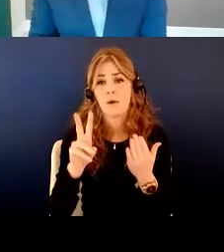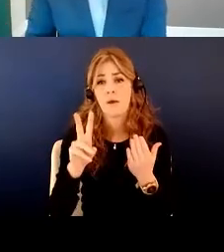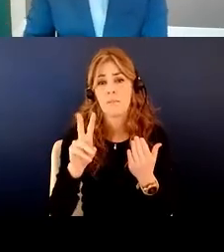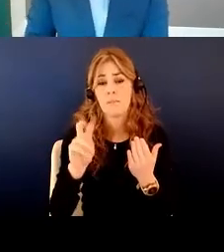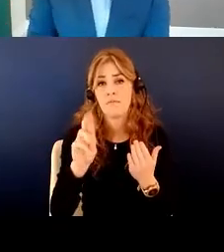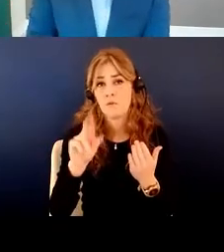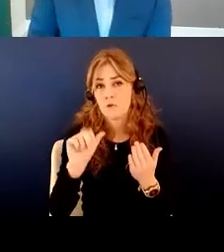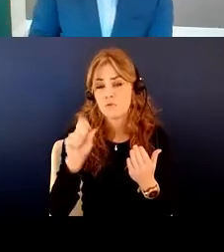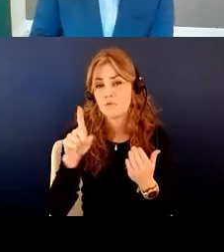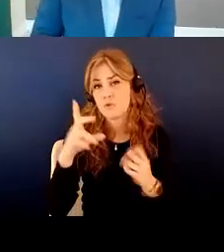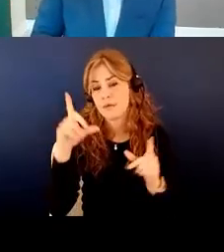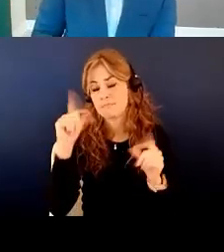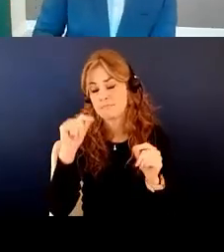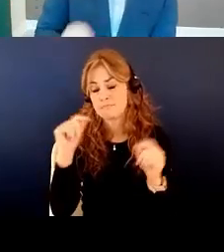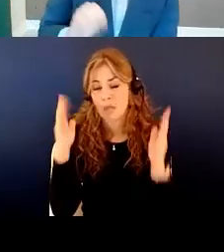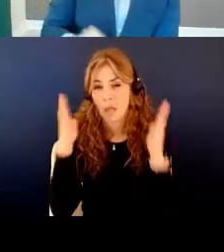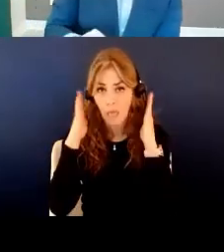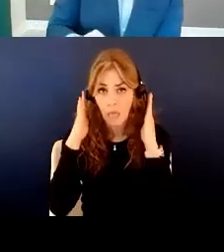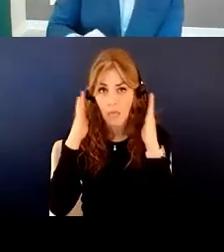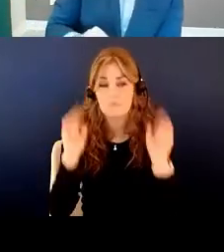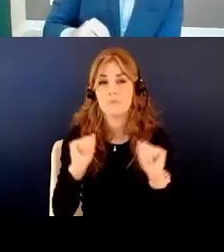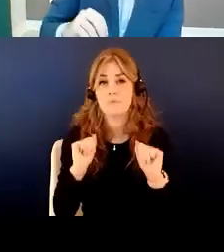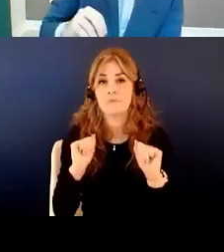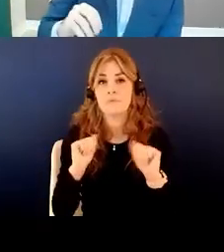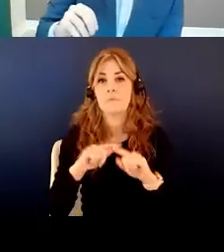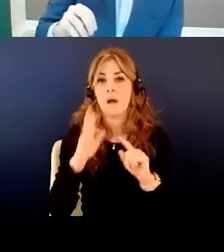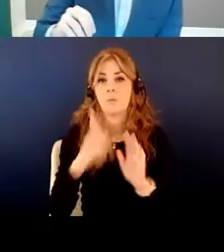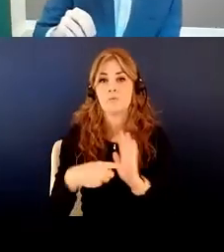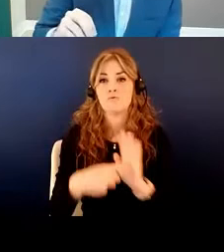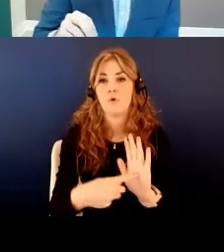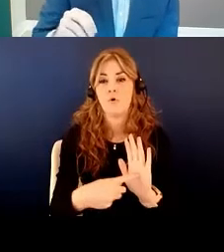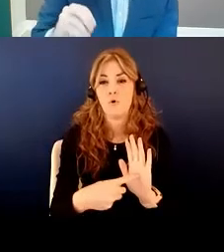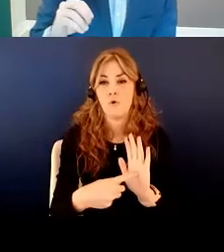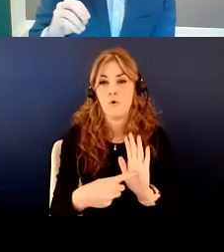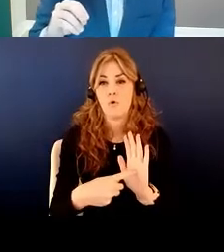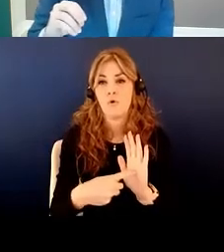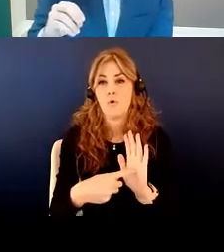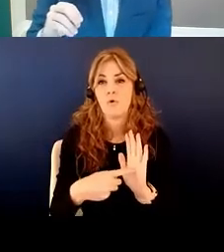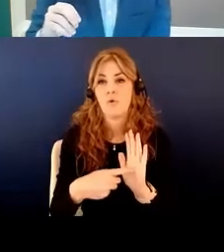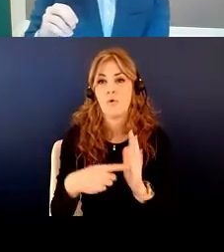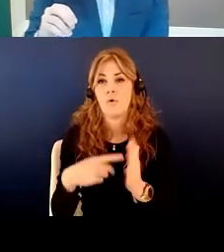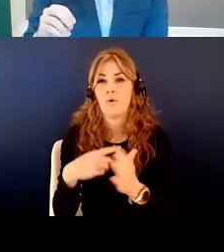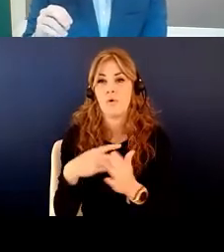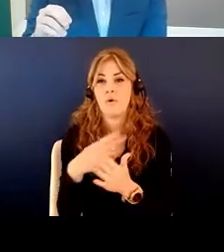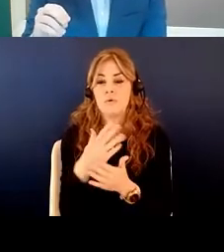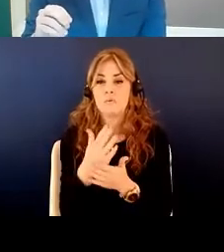and cover your ears for a minute, but I will show some